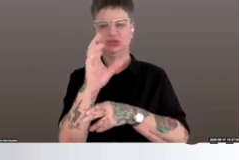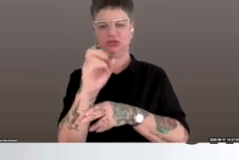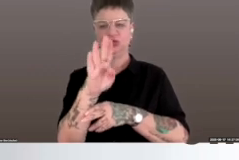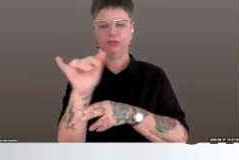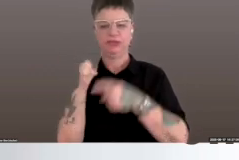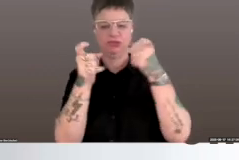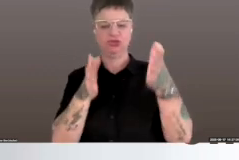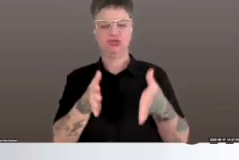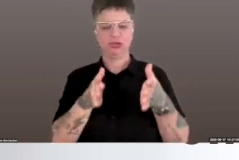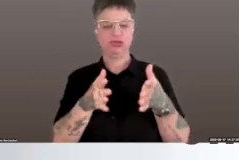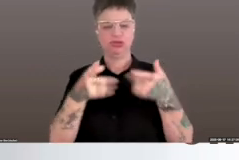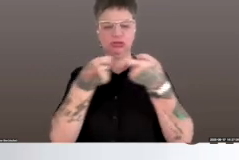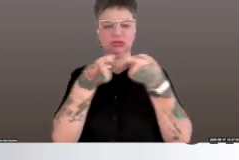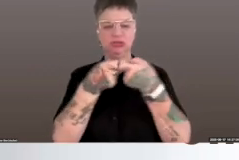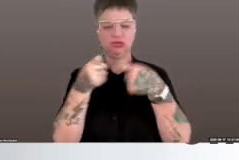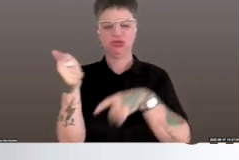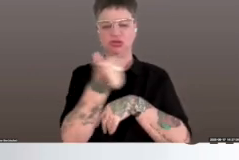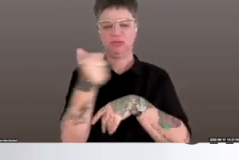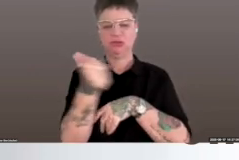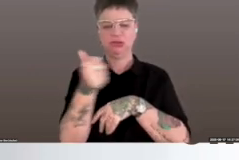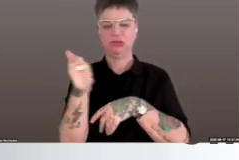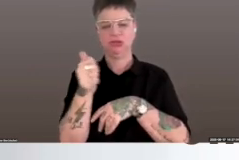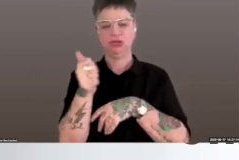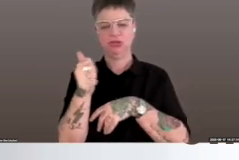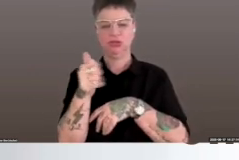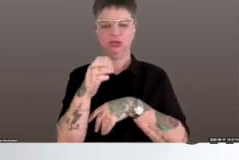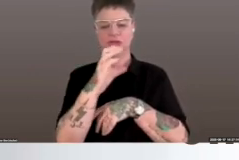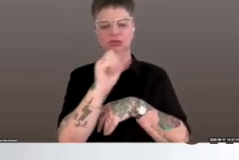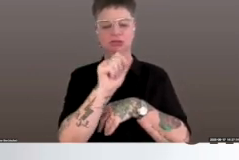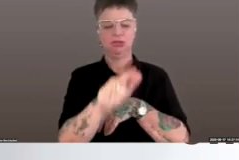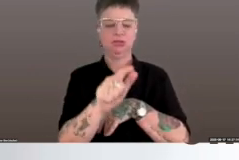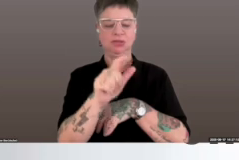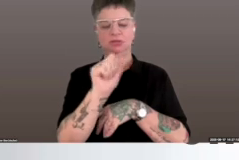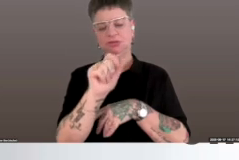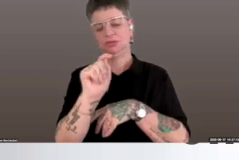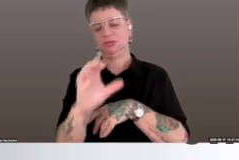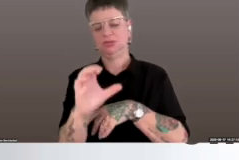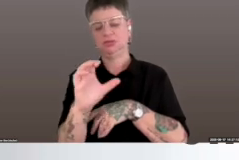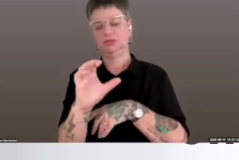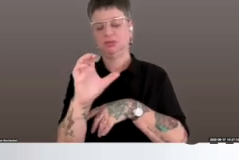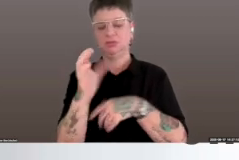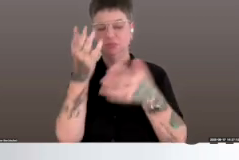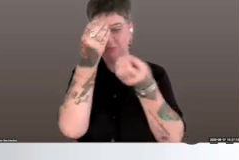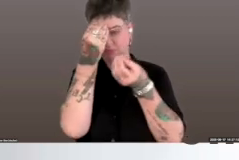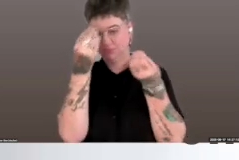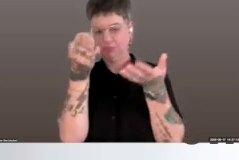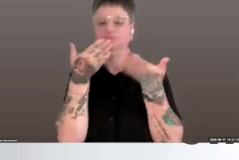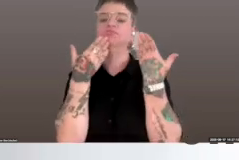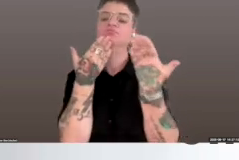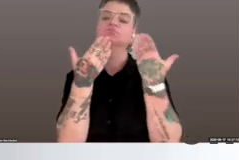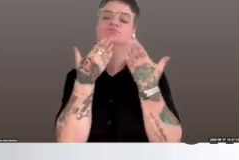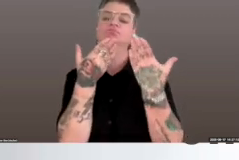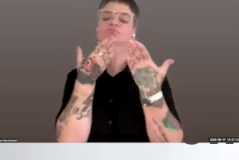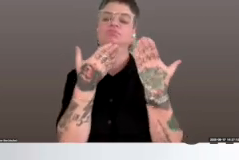California Electric Transportation Coalition, or Cal ETC. I just wanted to thank you all for providing all